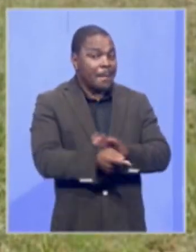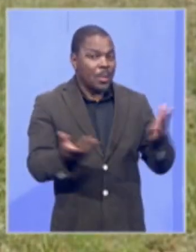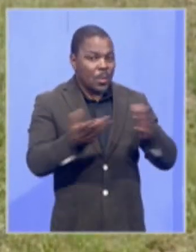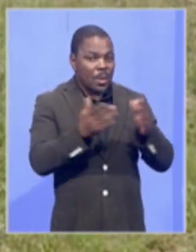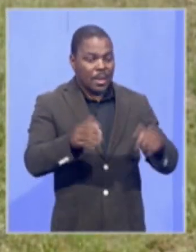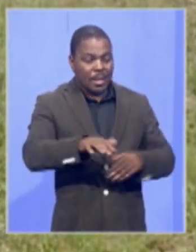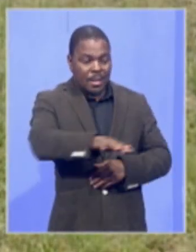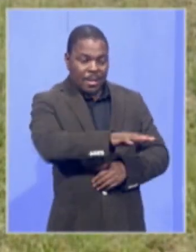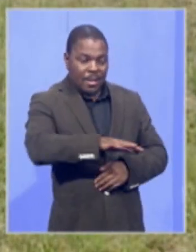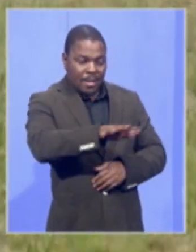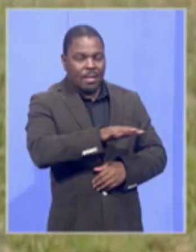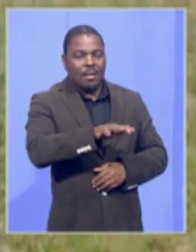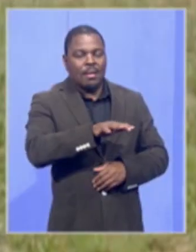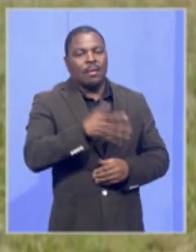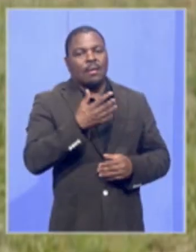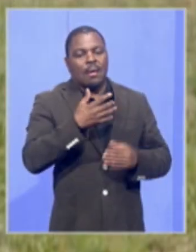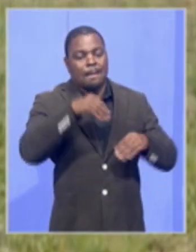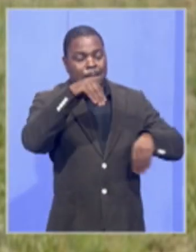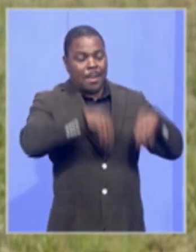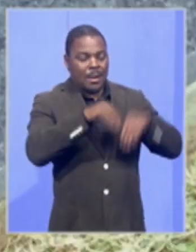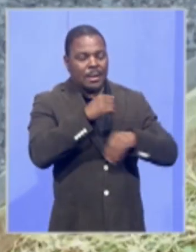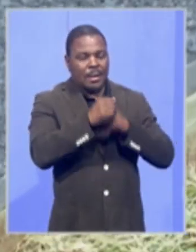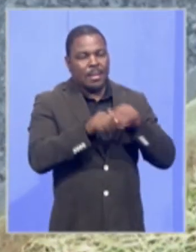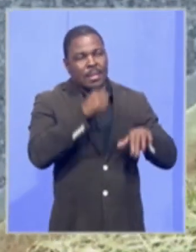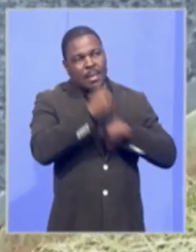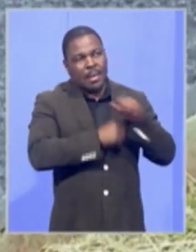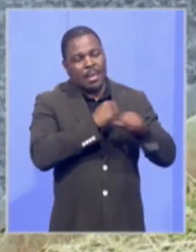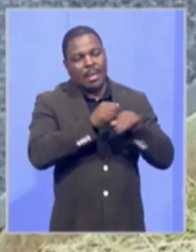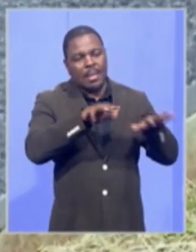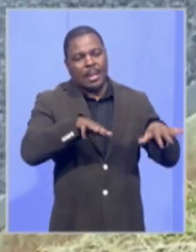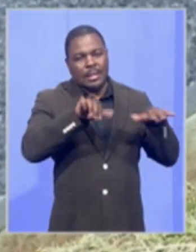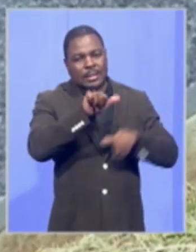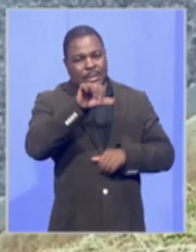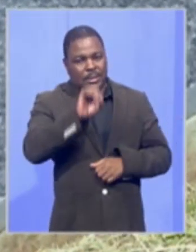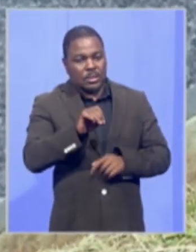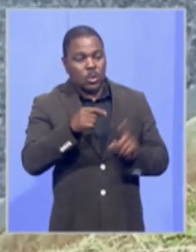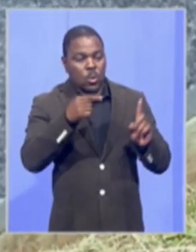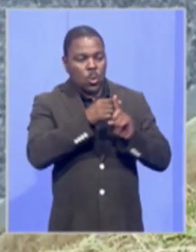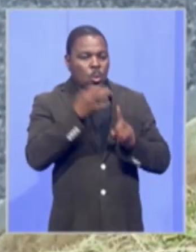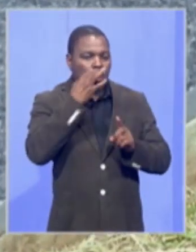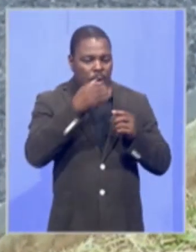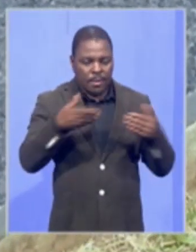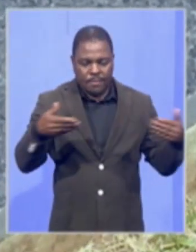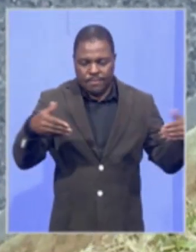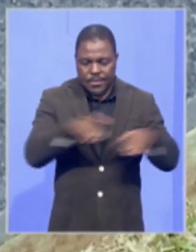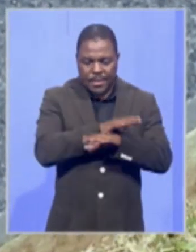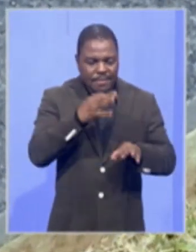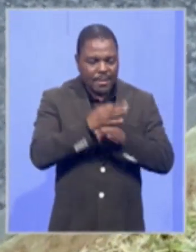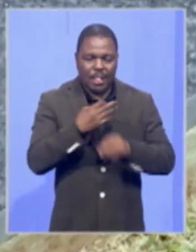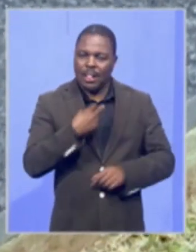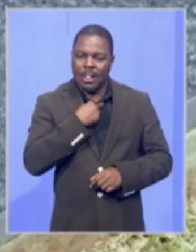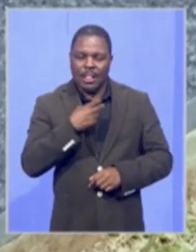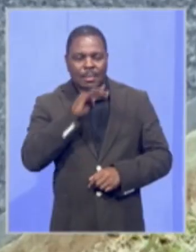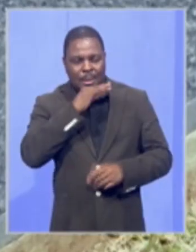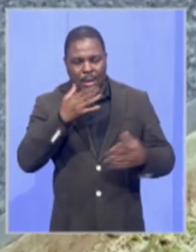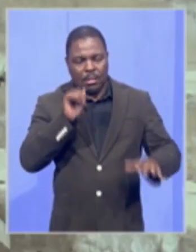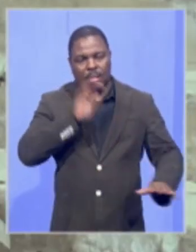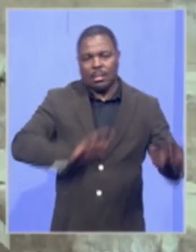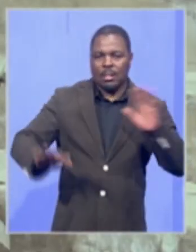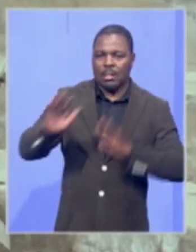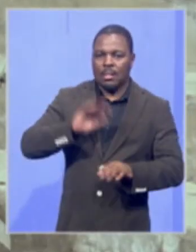ka 1960. Le ha ho le jwalo o re o se boloke ntatae ho mosile a tsielehile. Ke